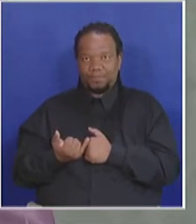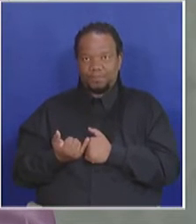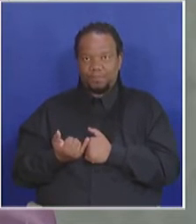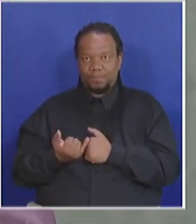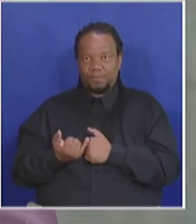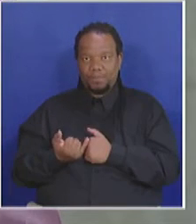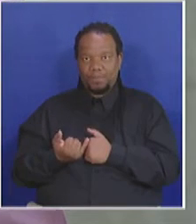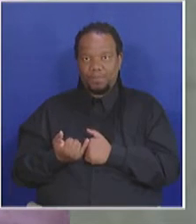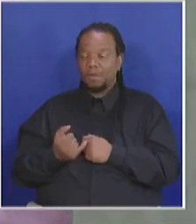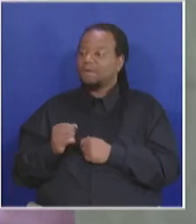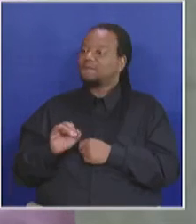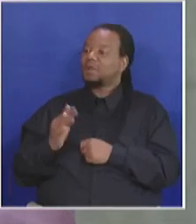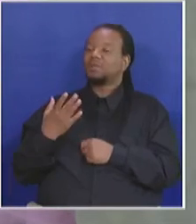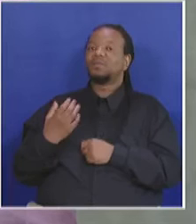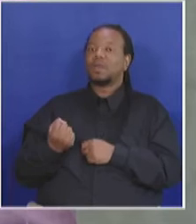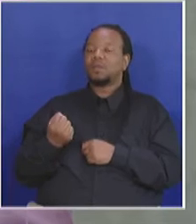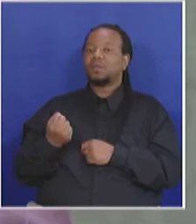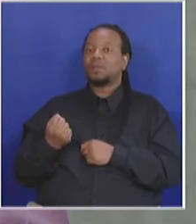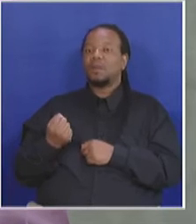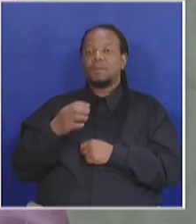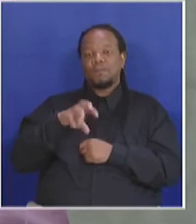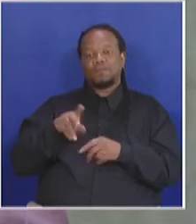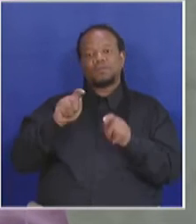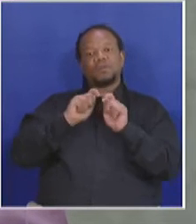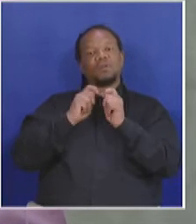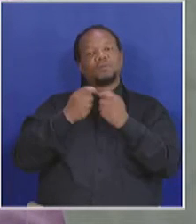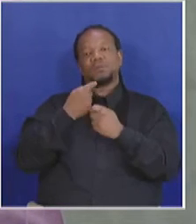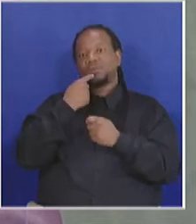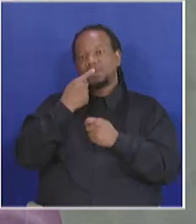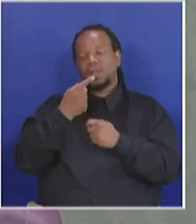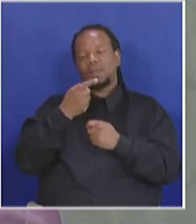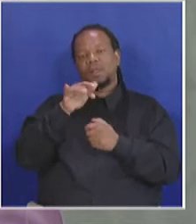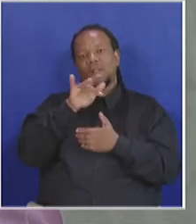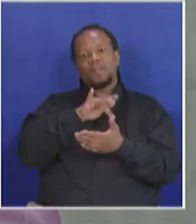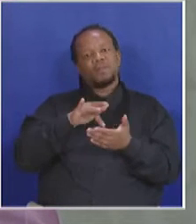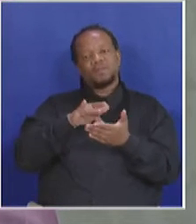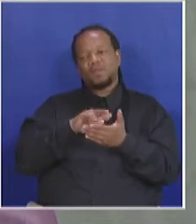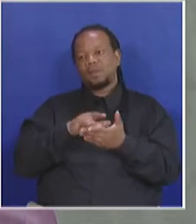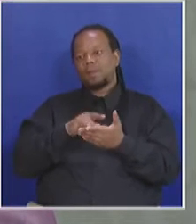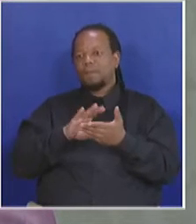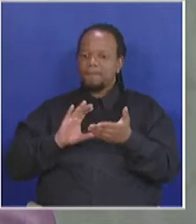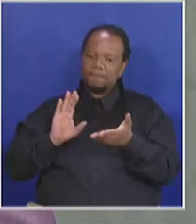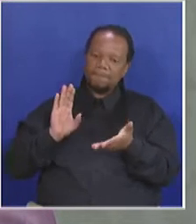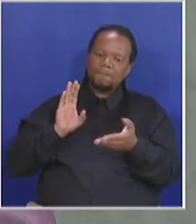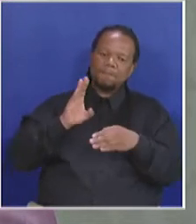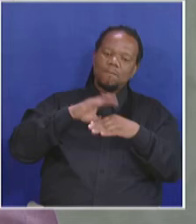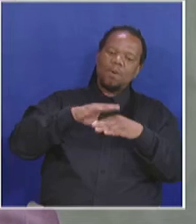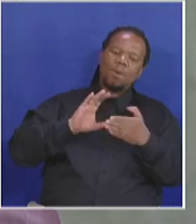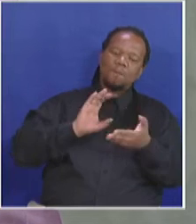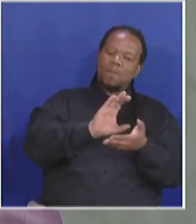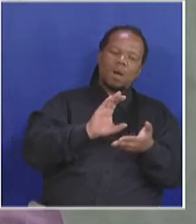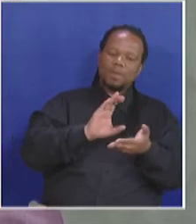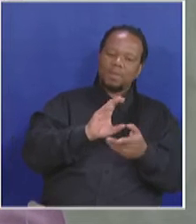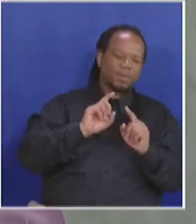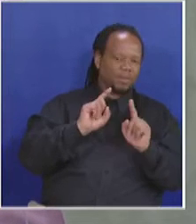Free State Provincial Treasury has already indicated that the center will not get any additional money and the challenges with acquiring